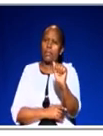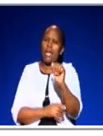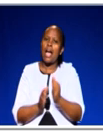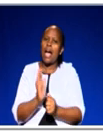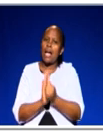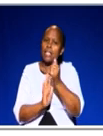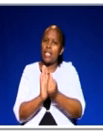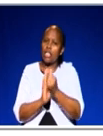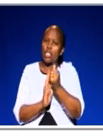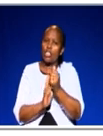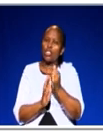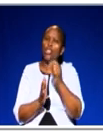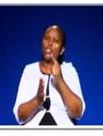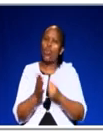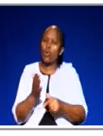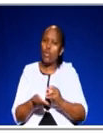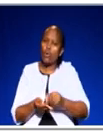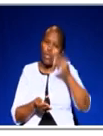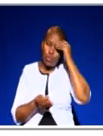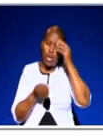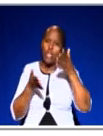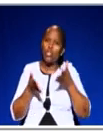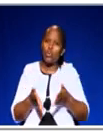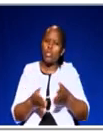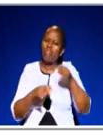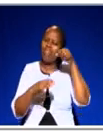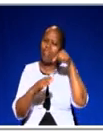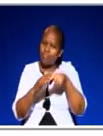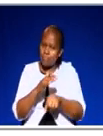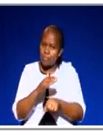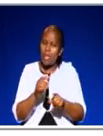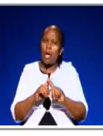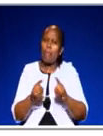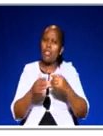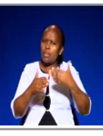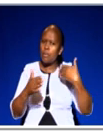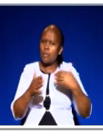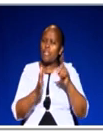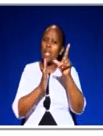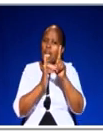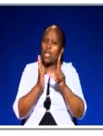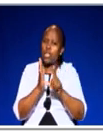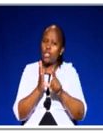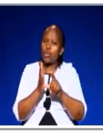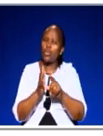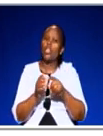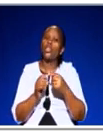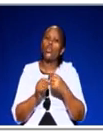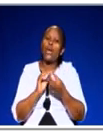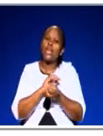Acceleration is what we are going to look at today in depth, but in the previous lesson you had